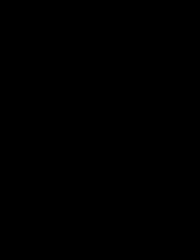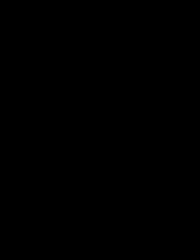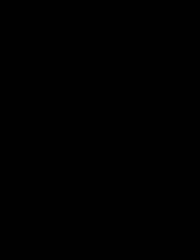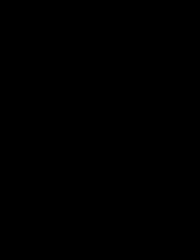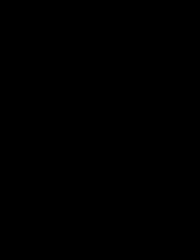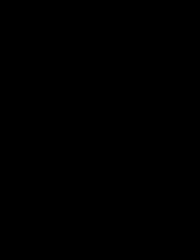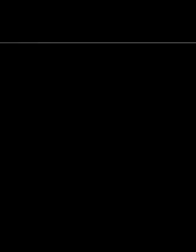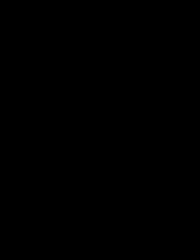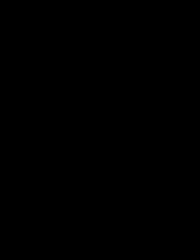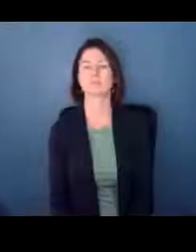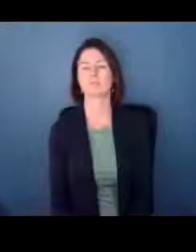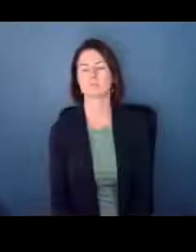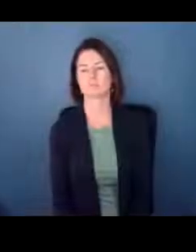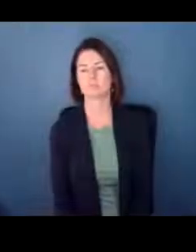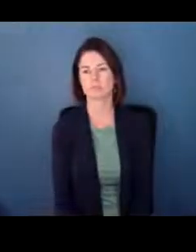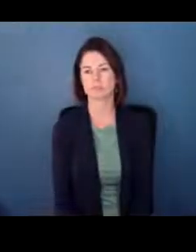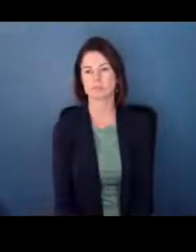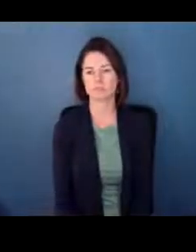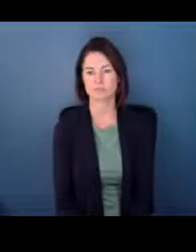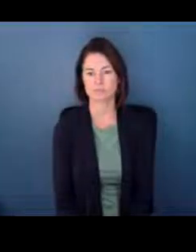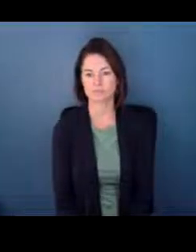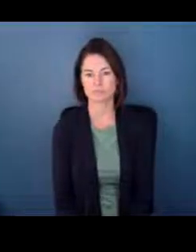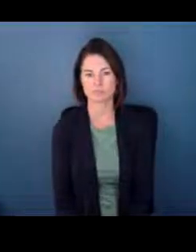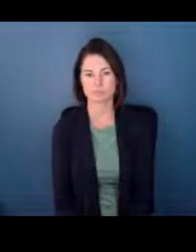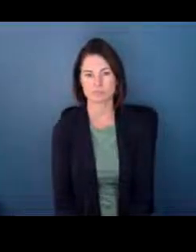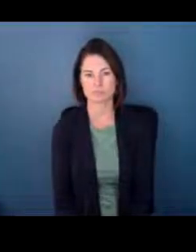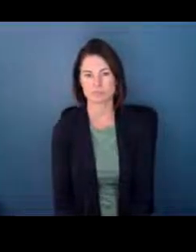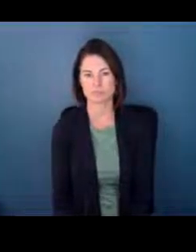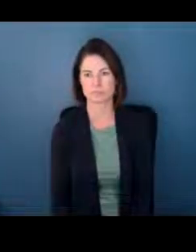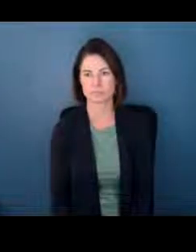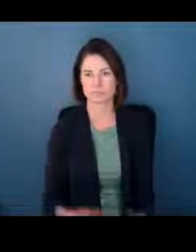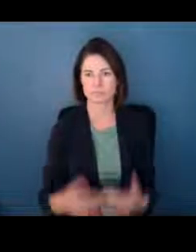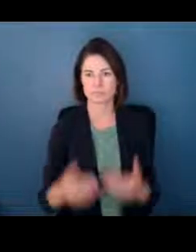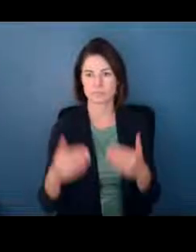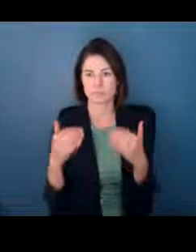Okay, if we could put my mic back on, I think.